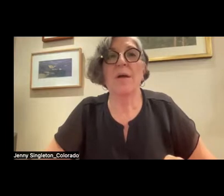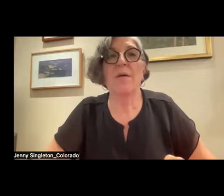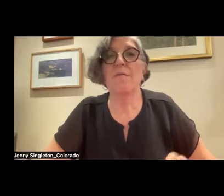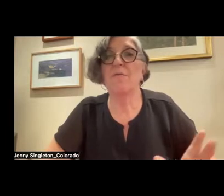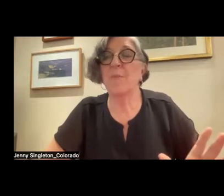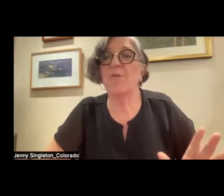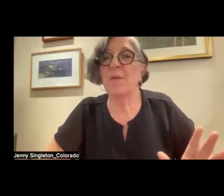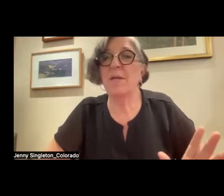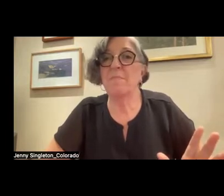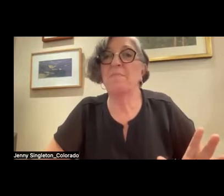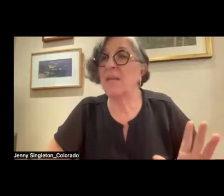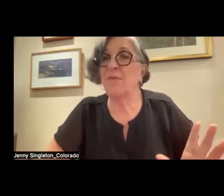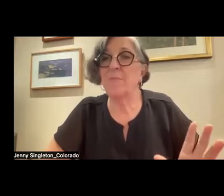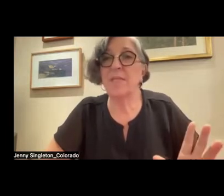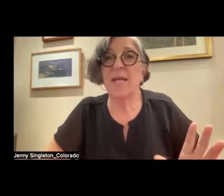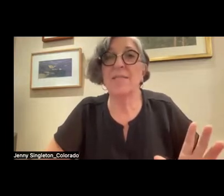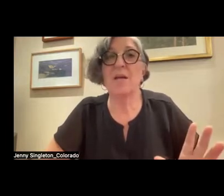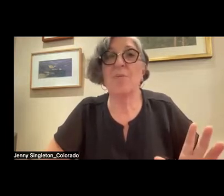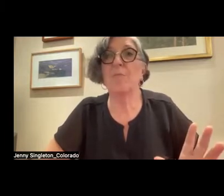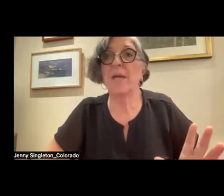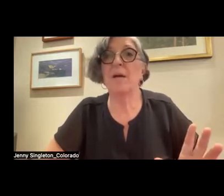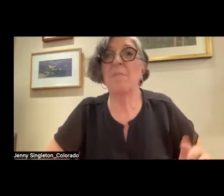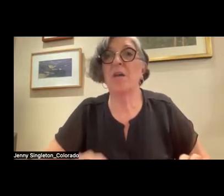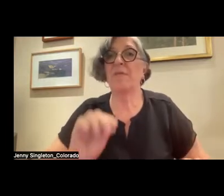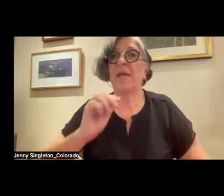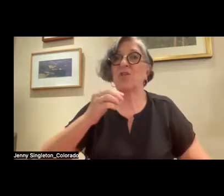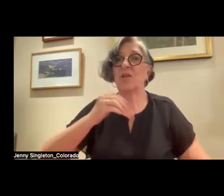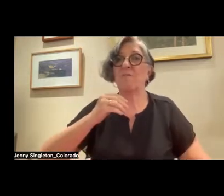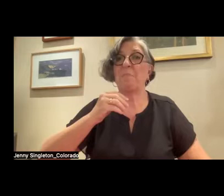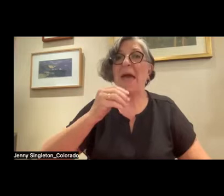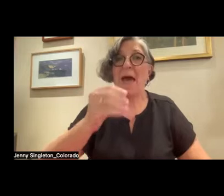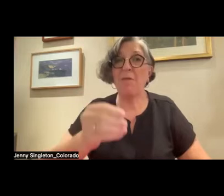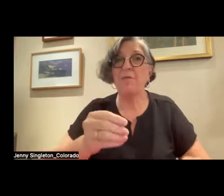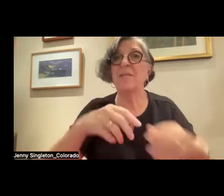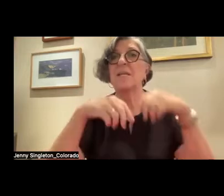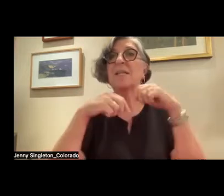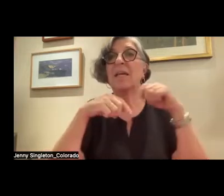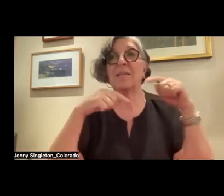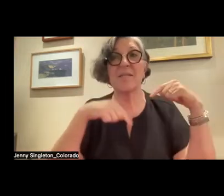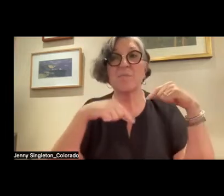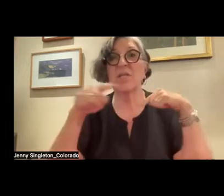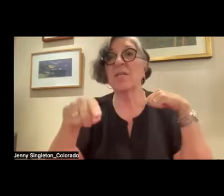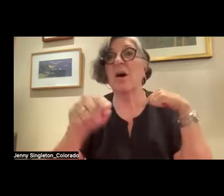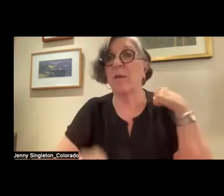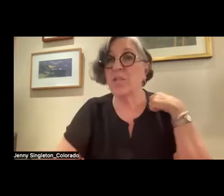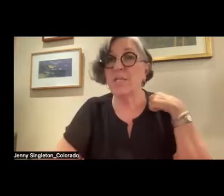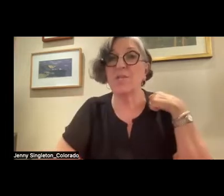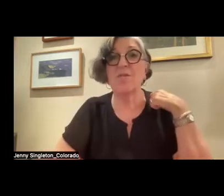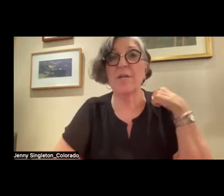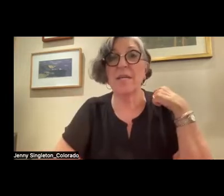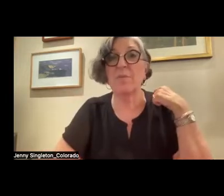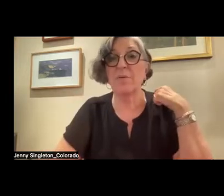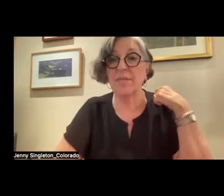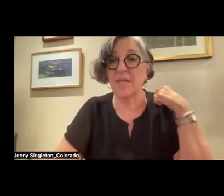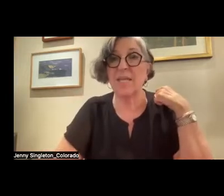So verb agreement, many verbs in ASL permit a modification of the path to indicate the subject and object. So